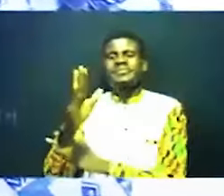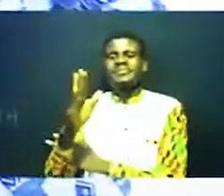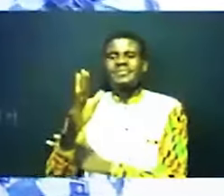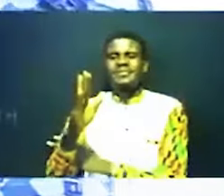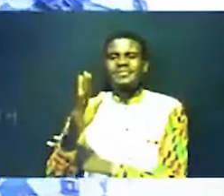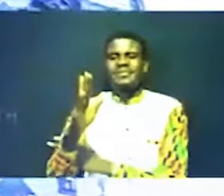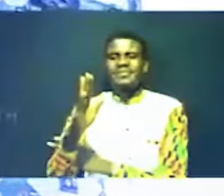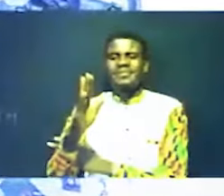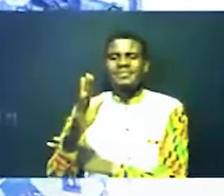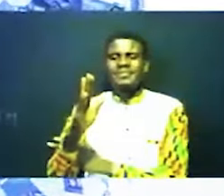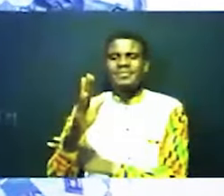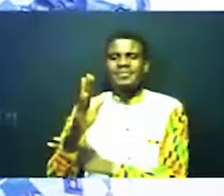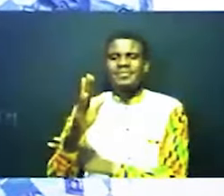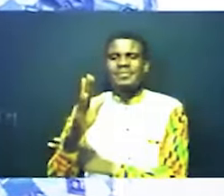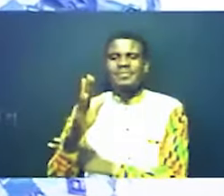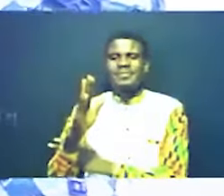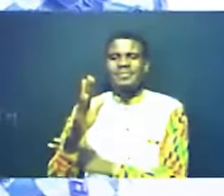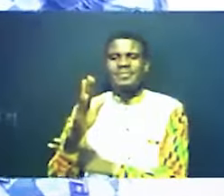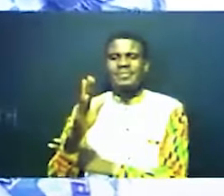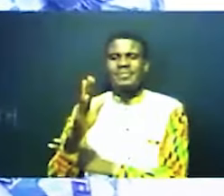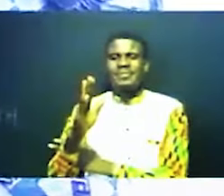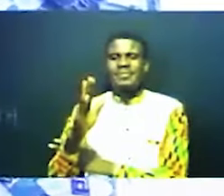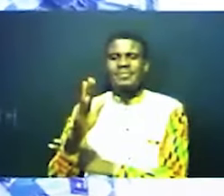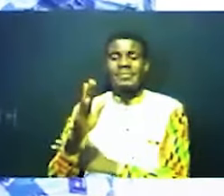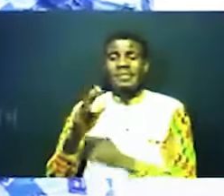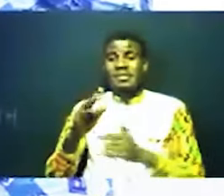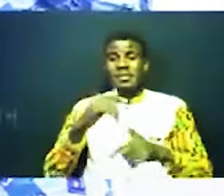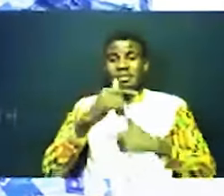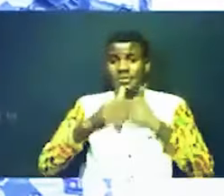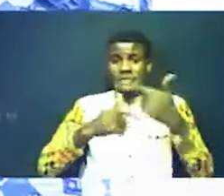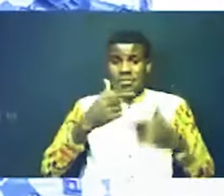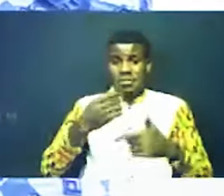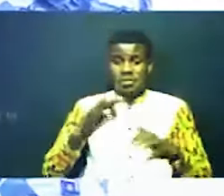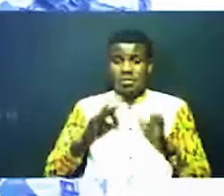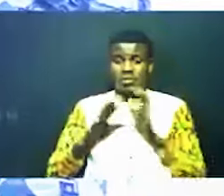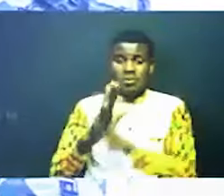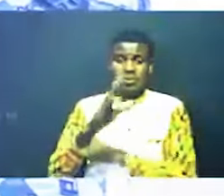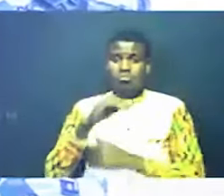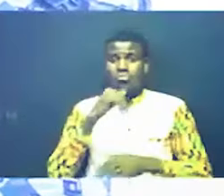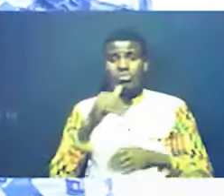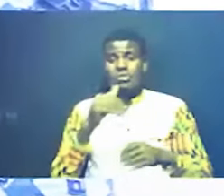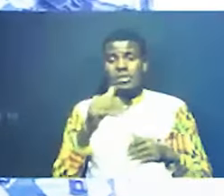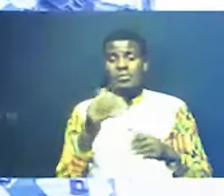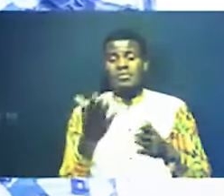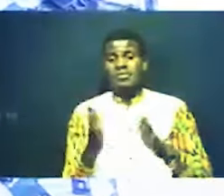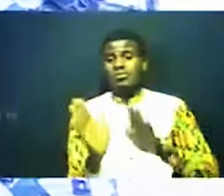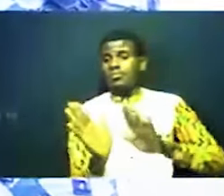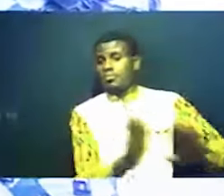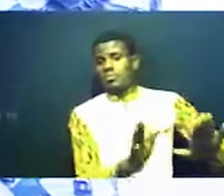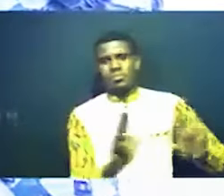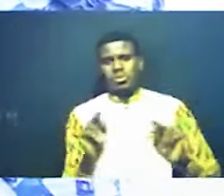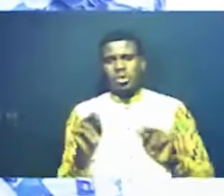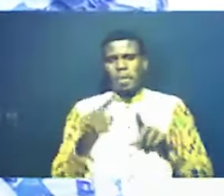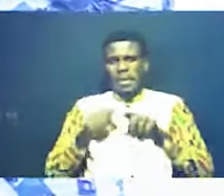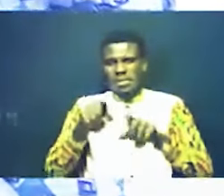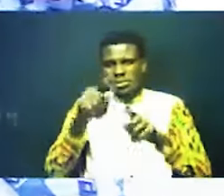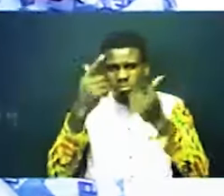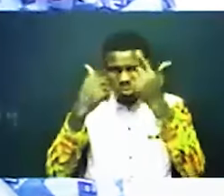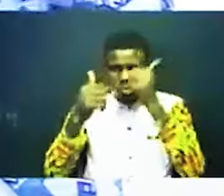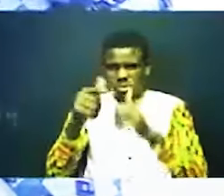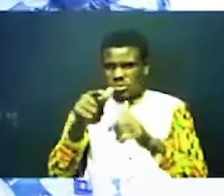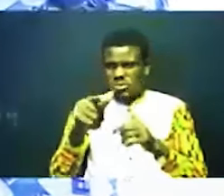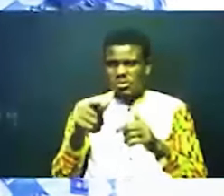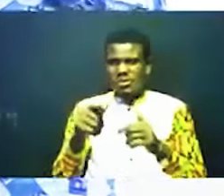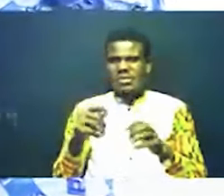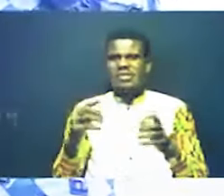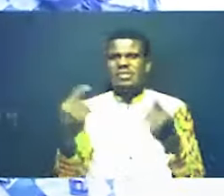of God giving you up, but you yourself, because of the sinful, unbelieving heart, you are turning away from